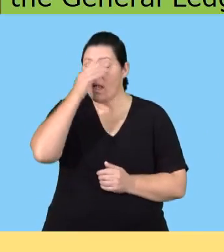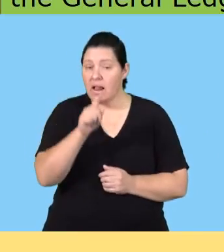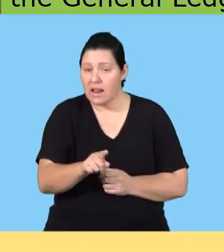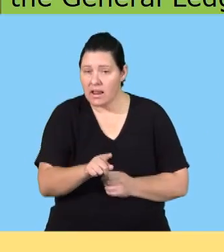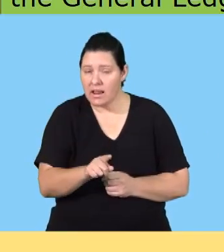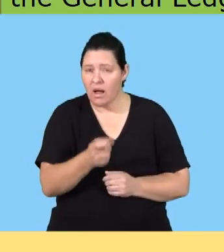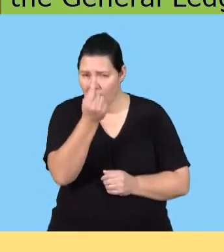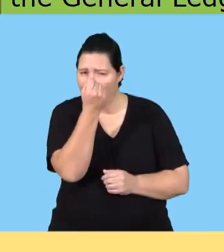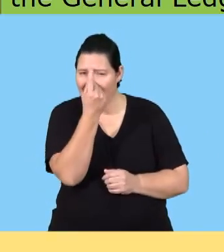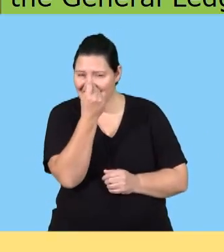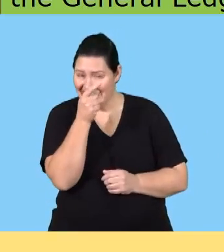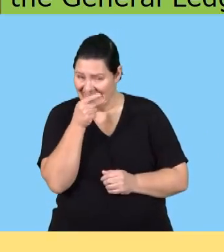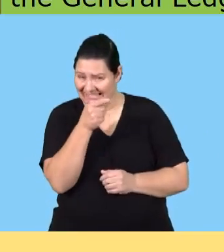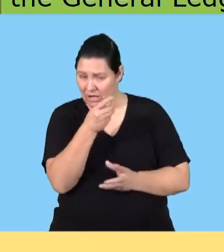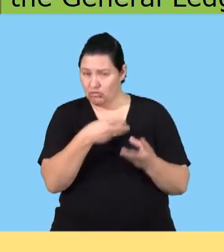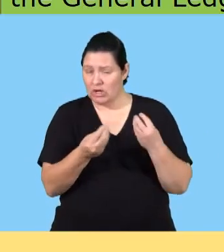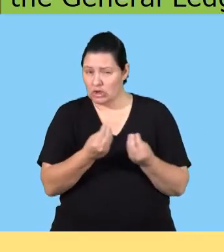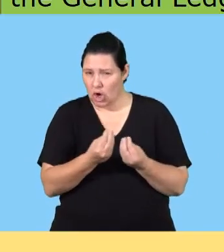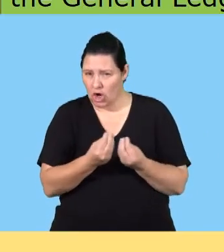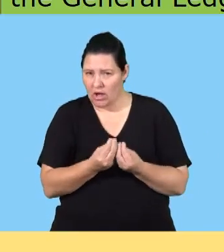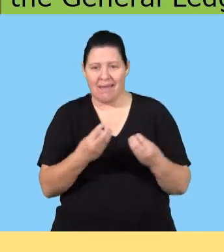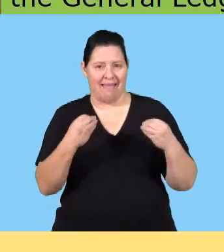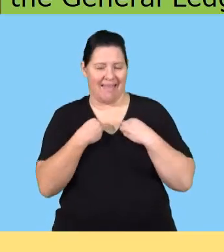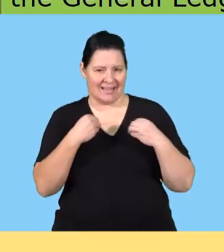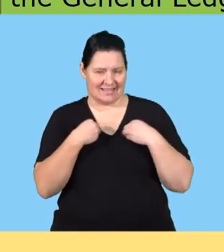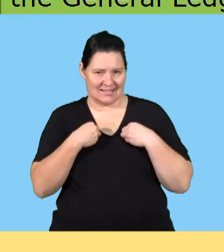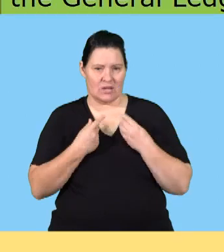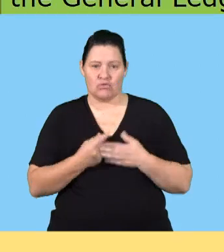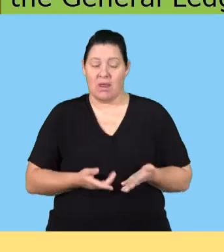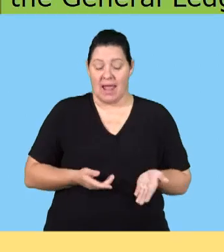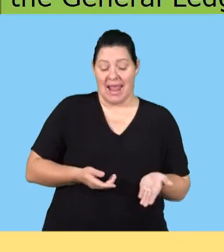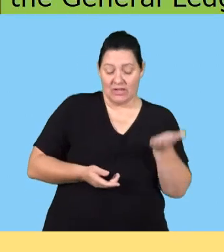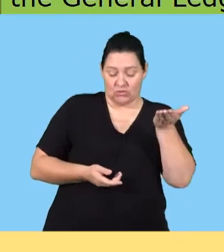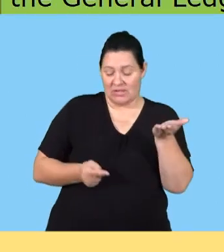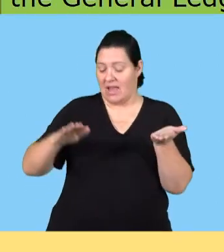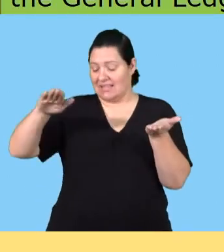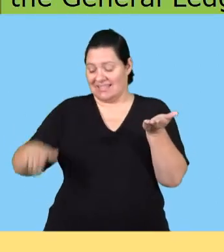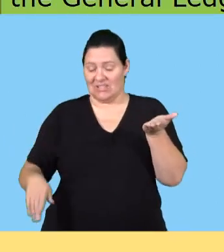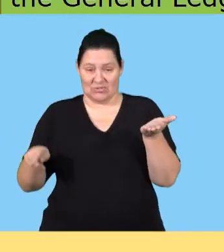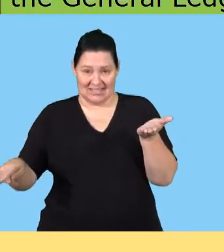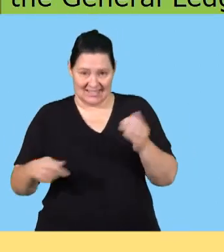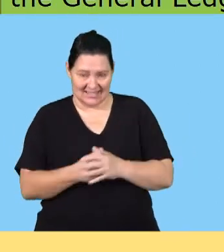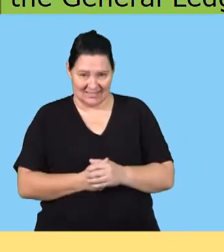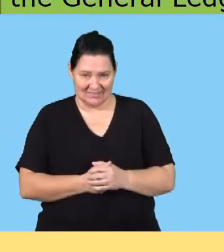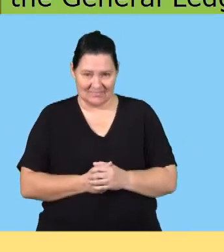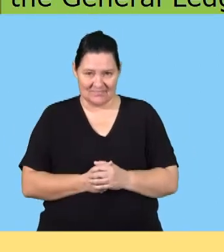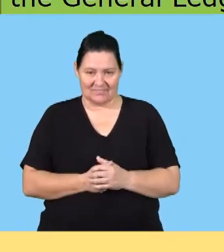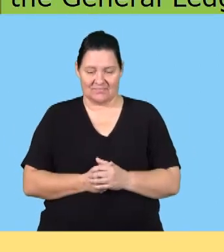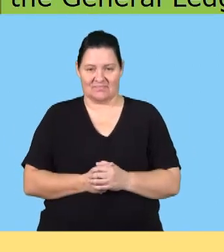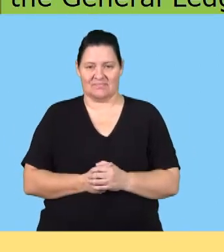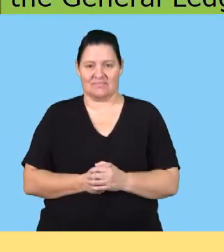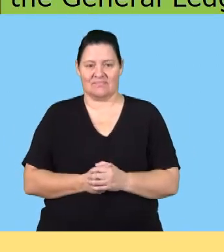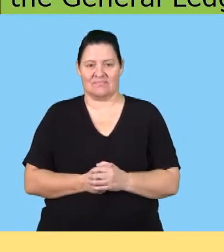know you understand that this is an asset. So it increases on the debit side,